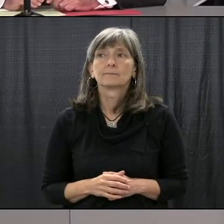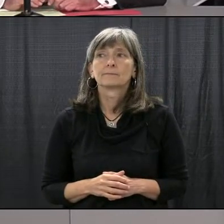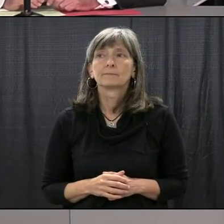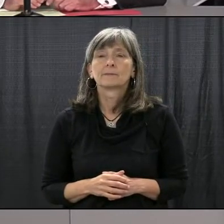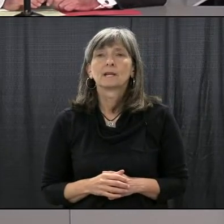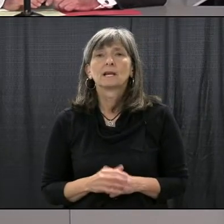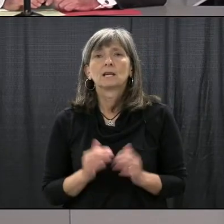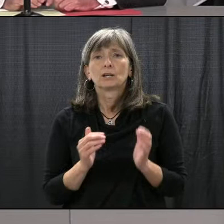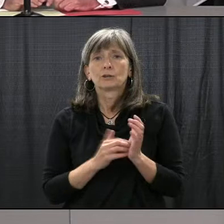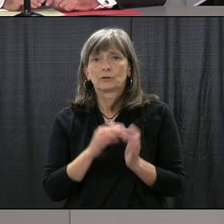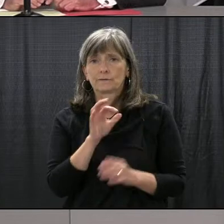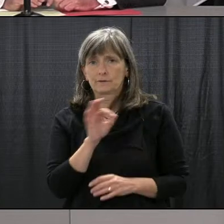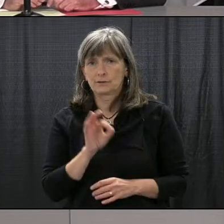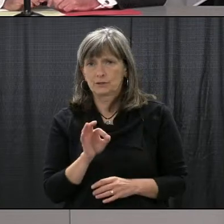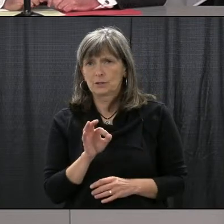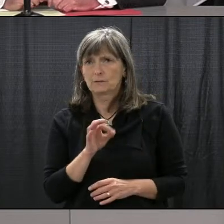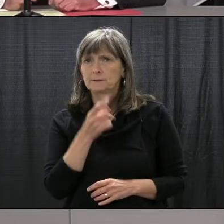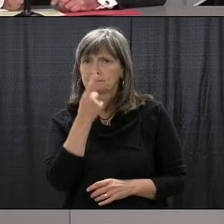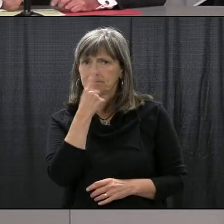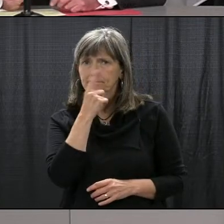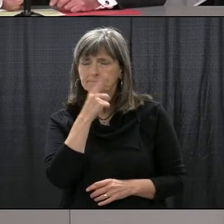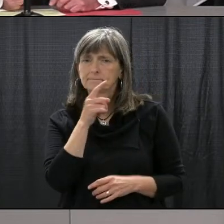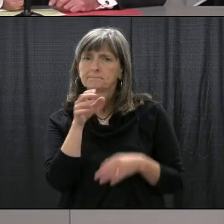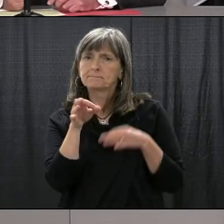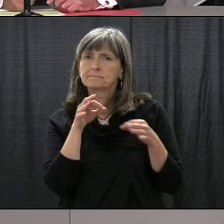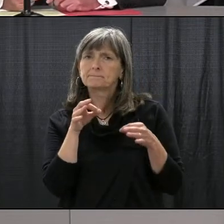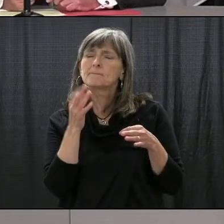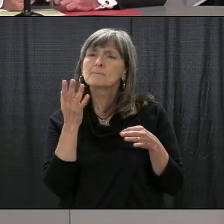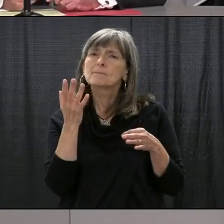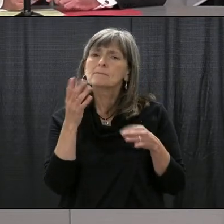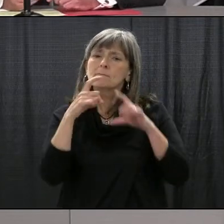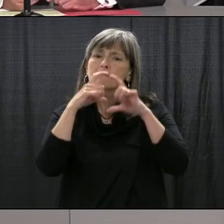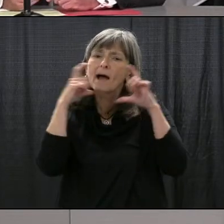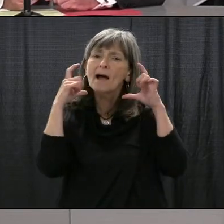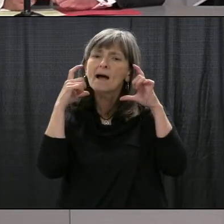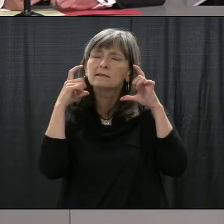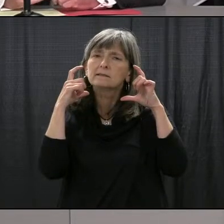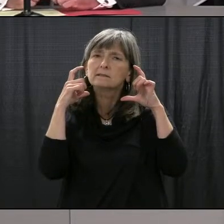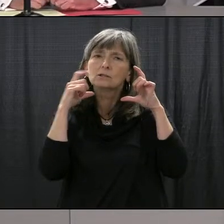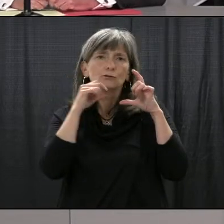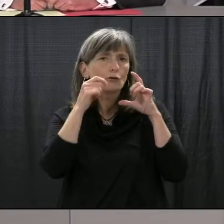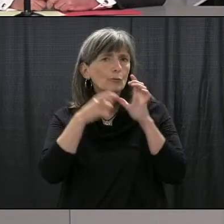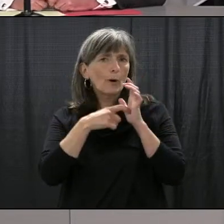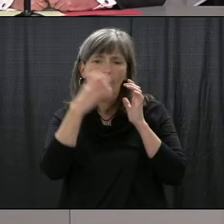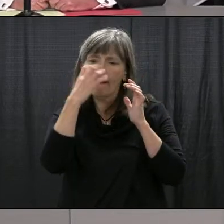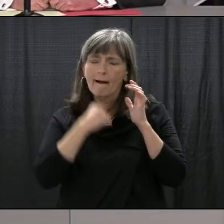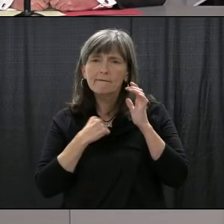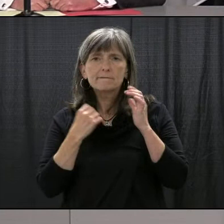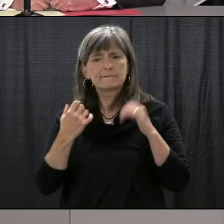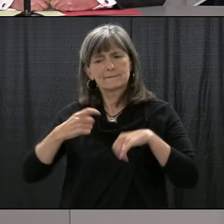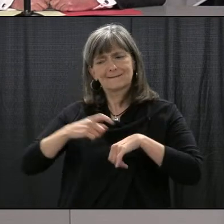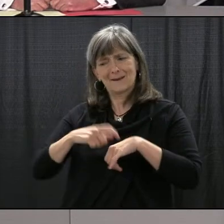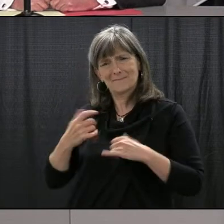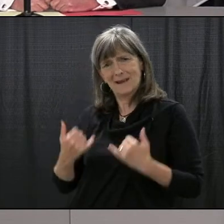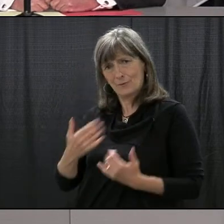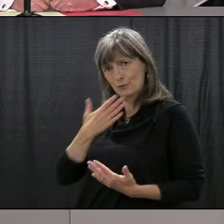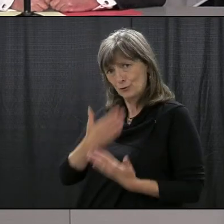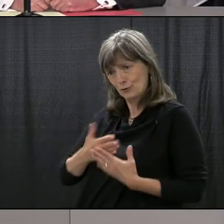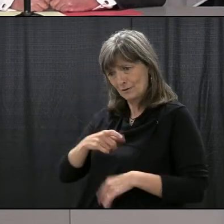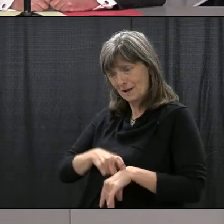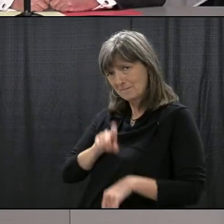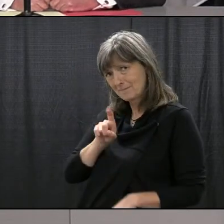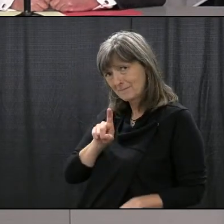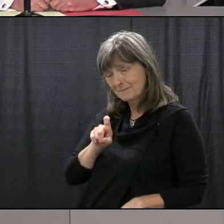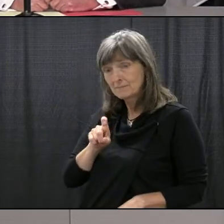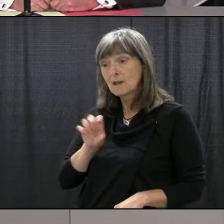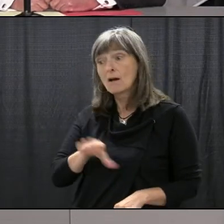Dr. Fitzgerald, I'm wondering if you could explain the timing around dropping the mandatory masks. You talked about a 4th wave is happening right